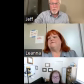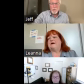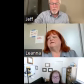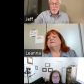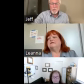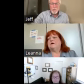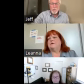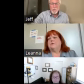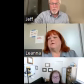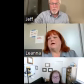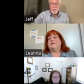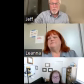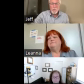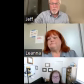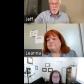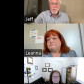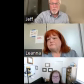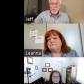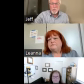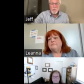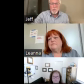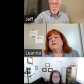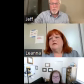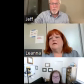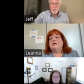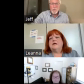with the faculty that we work with.